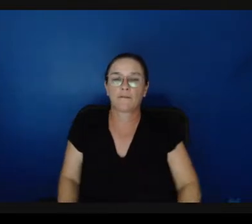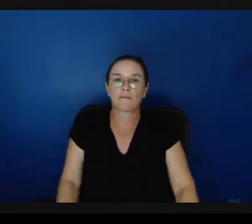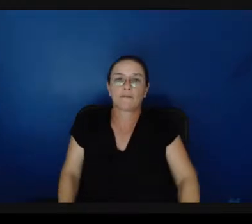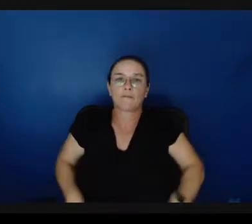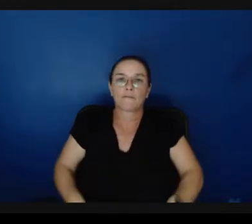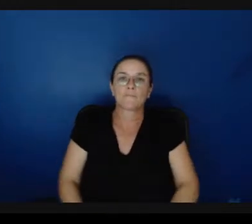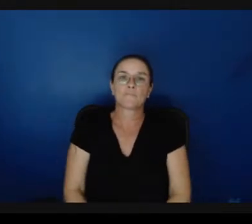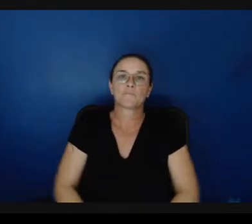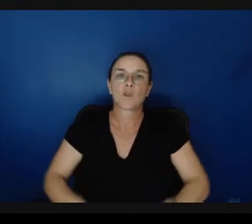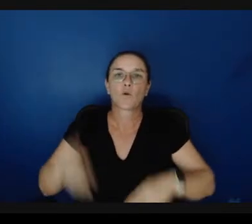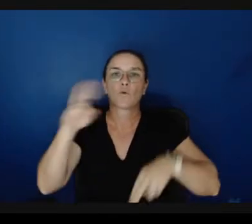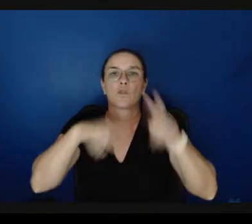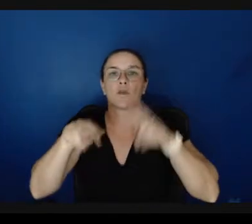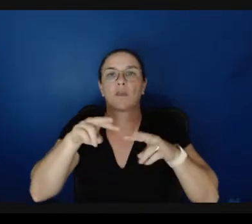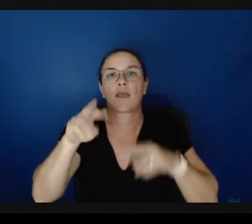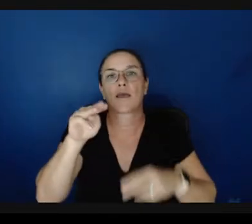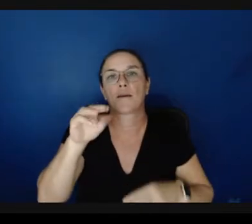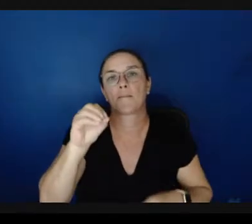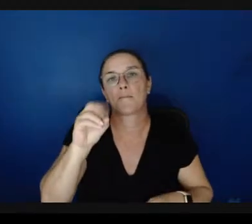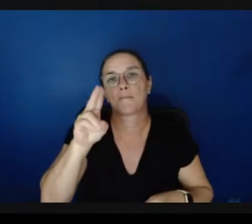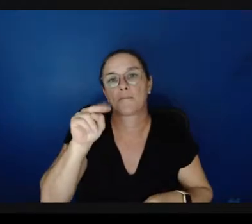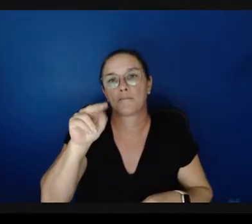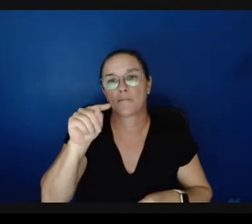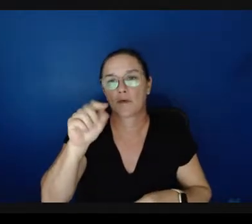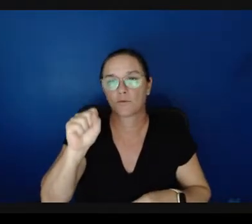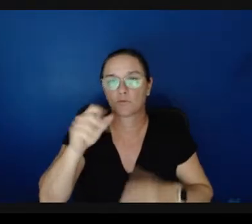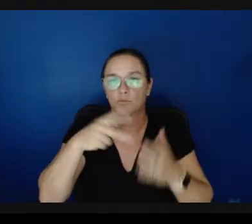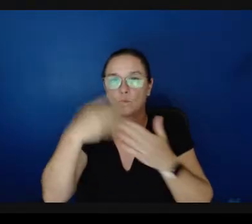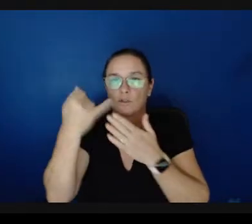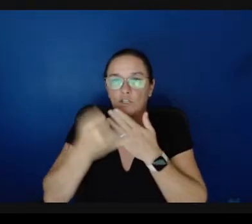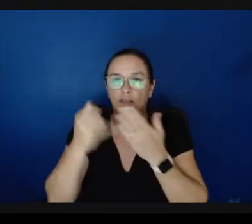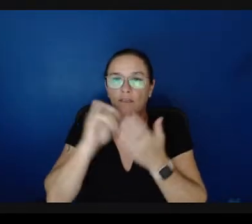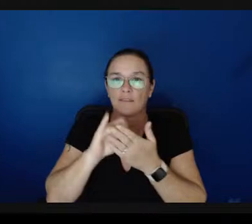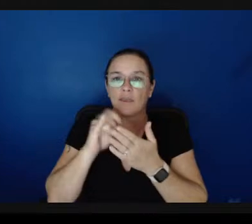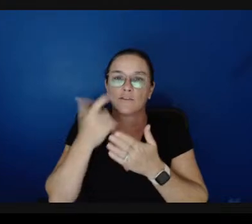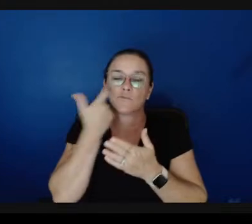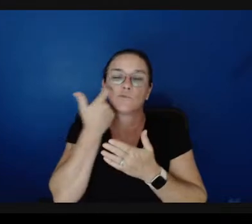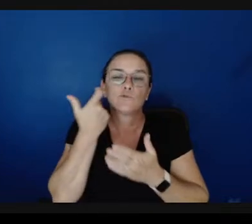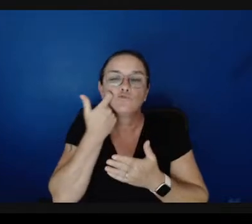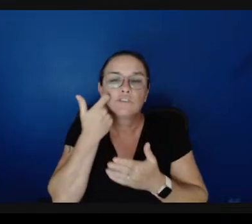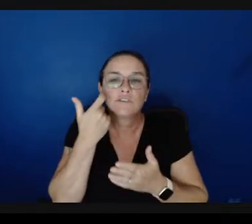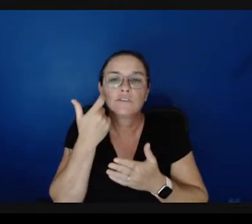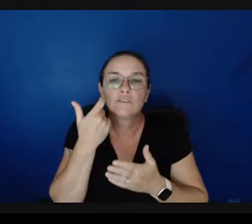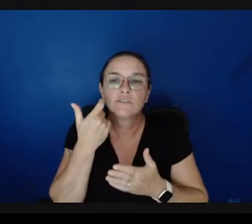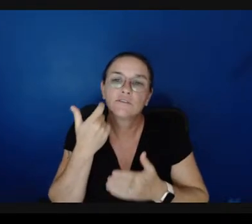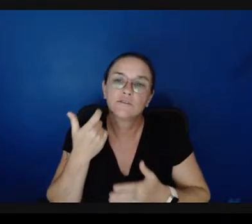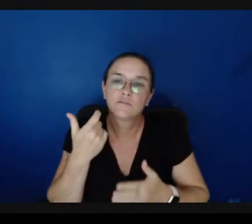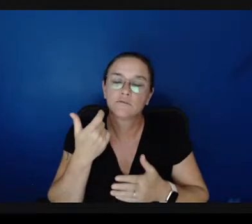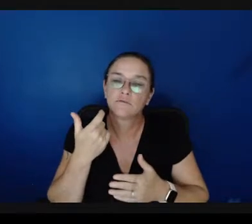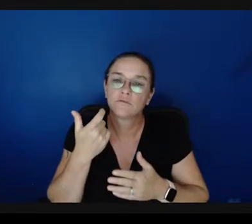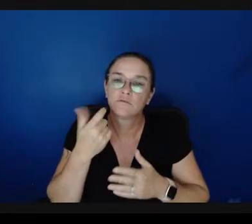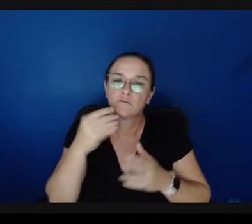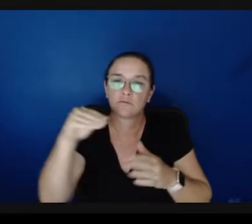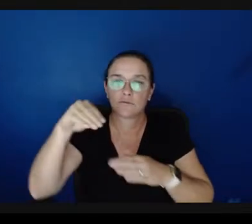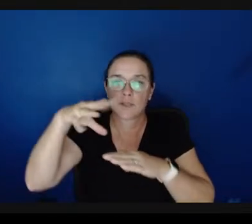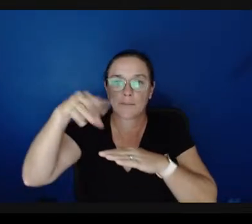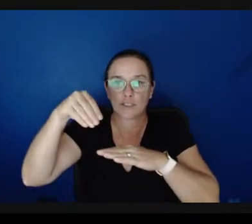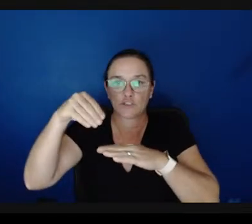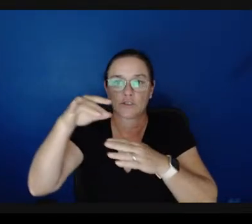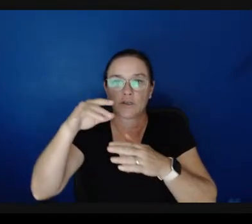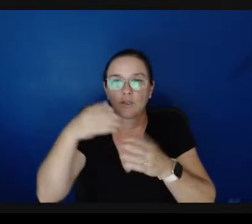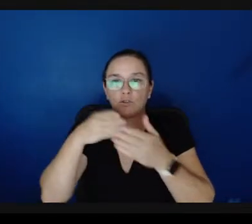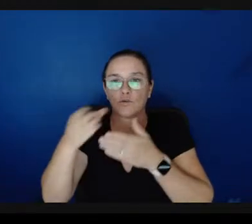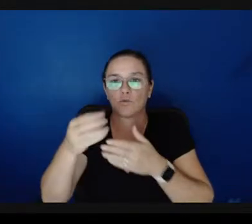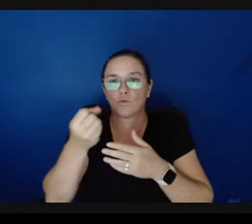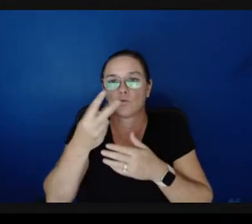project here. And so there's a latest interferogram image that goes through the 17th of December,